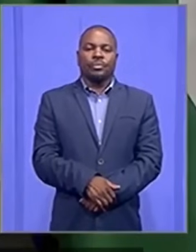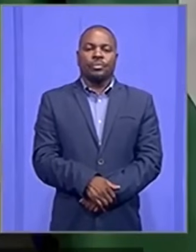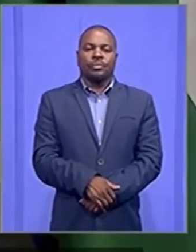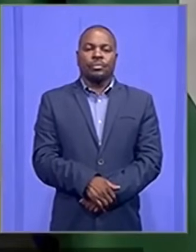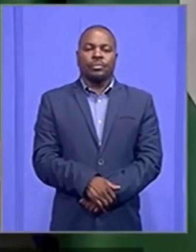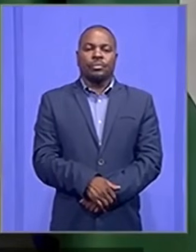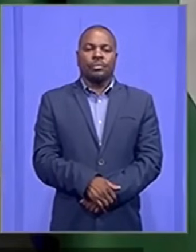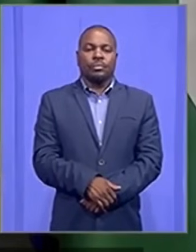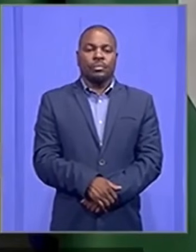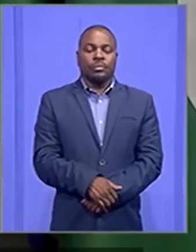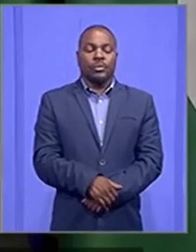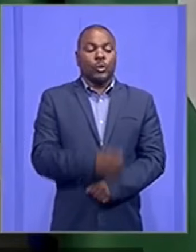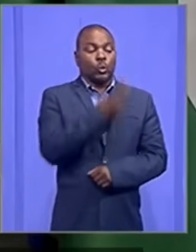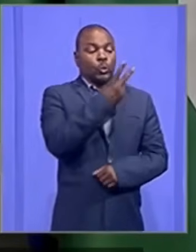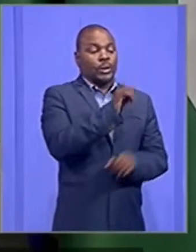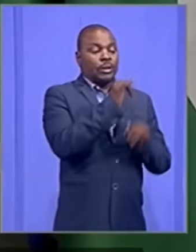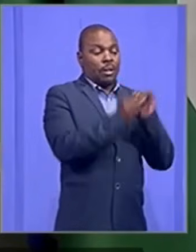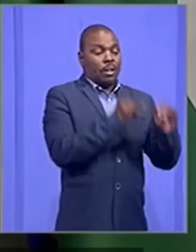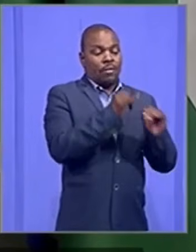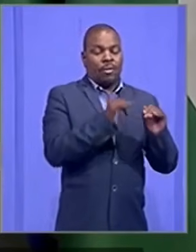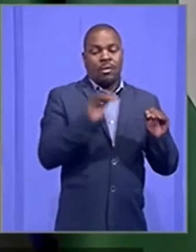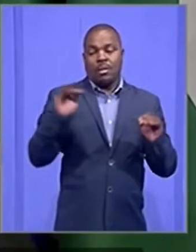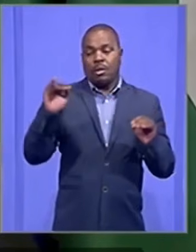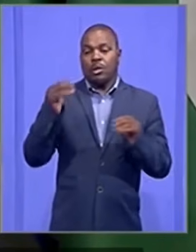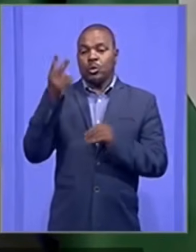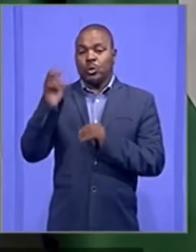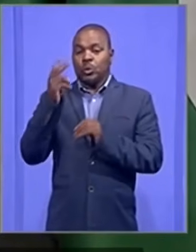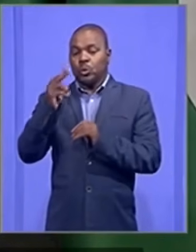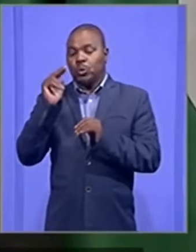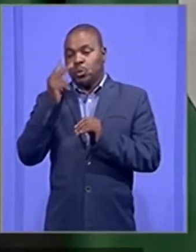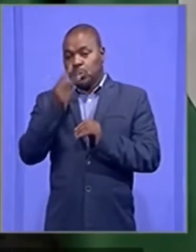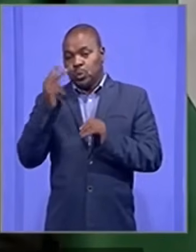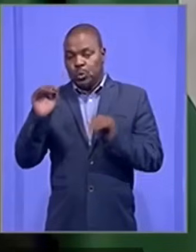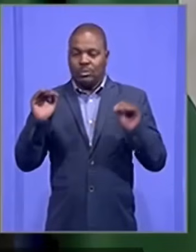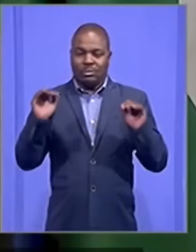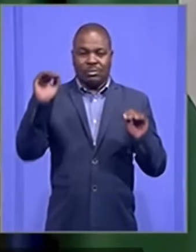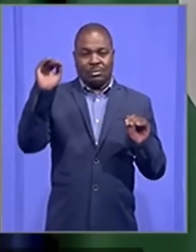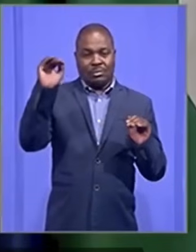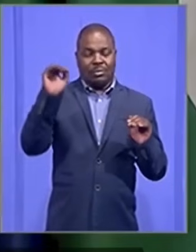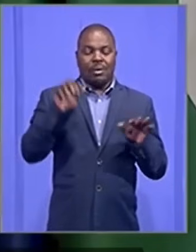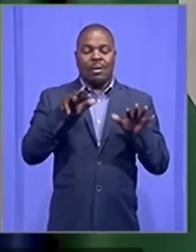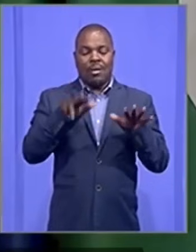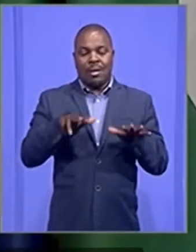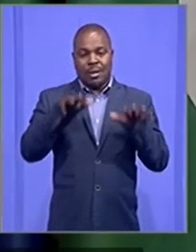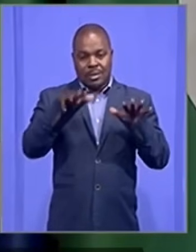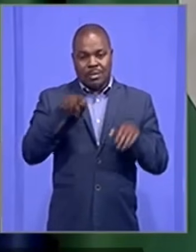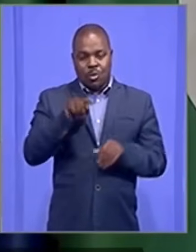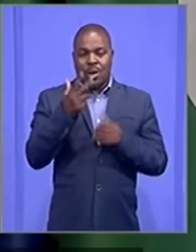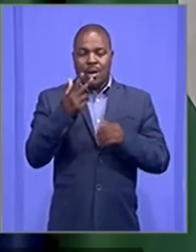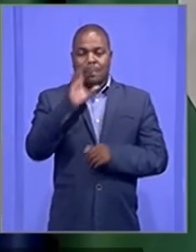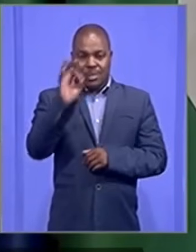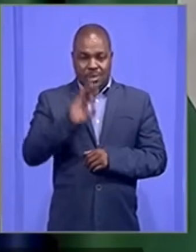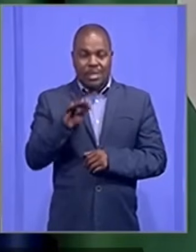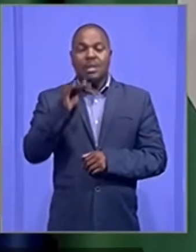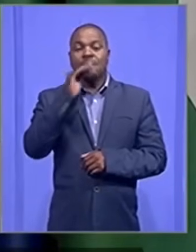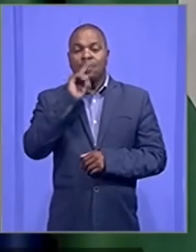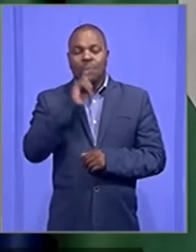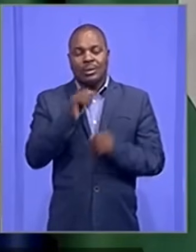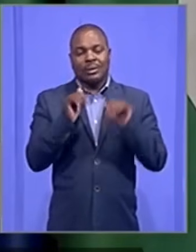2022. The increase between 2011 and 2022, the increase was 19.8%, which